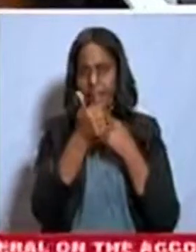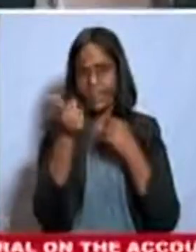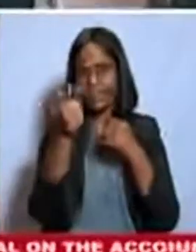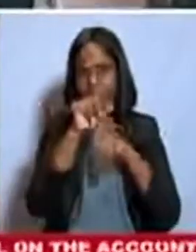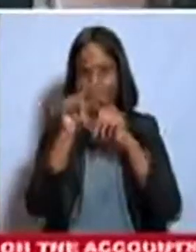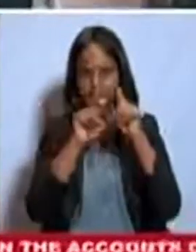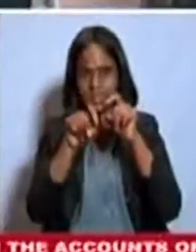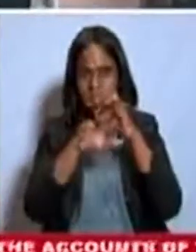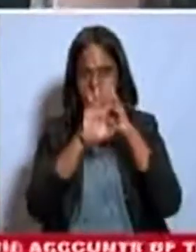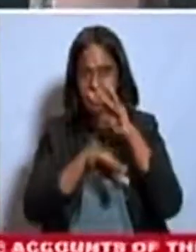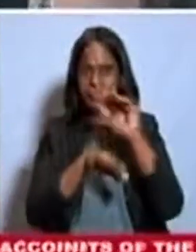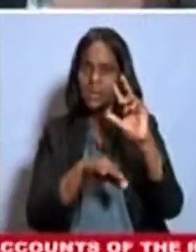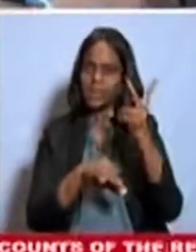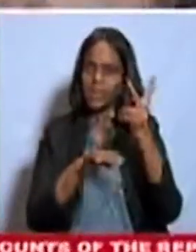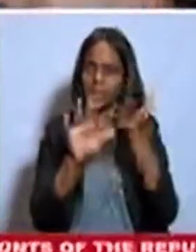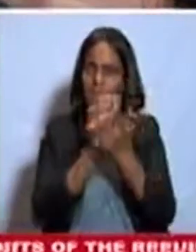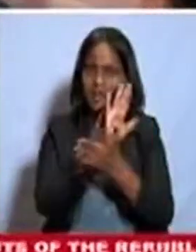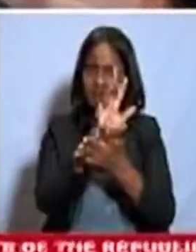question?